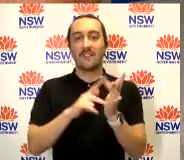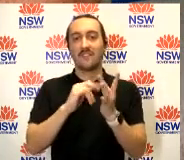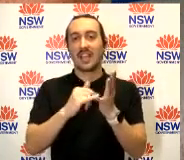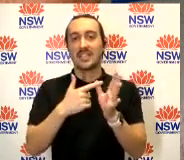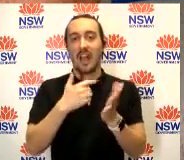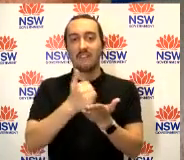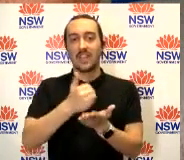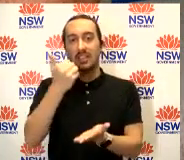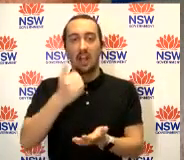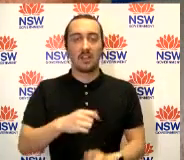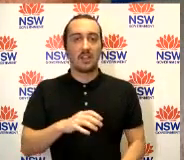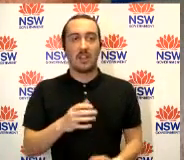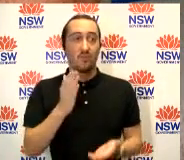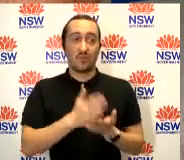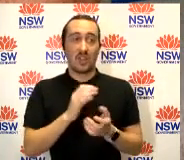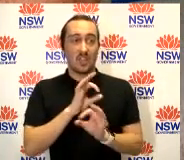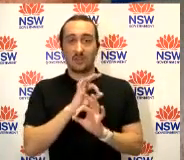for working at heights. And